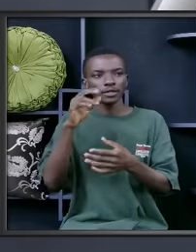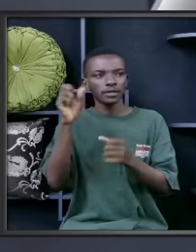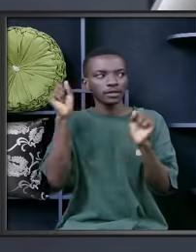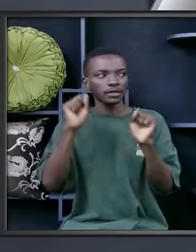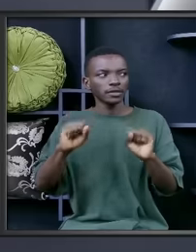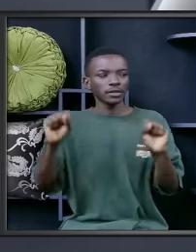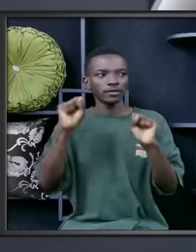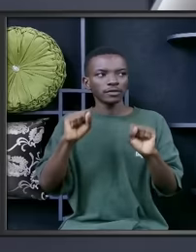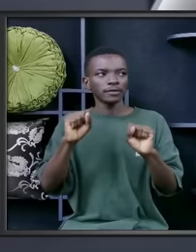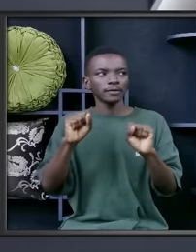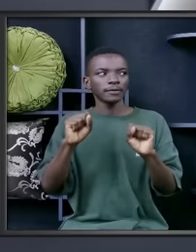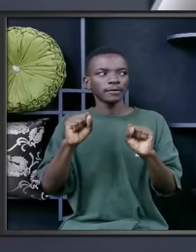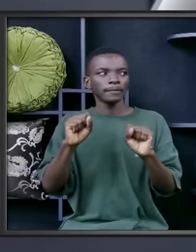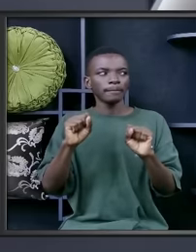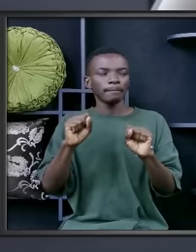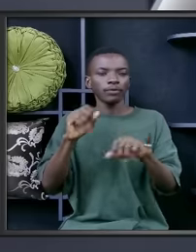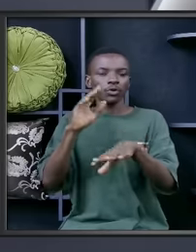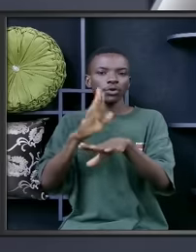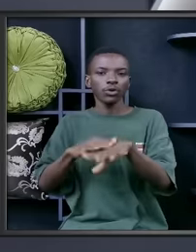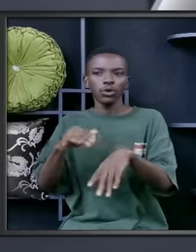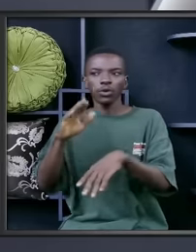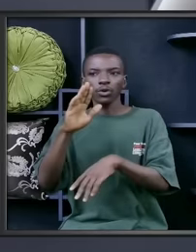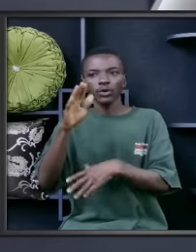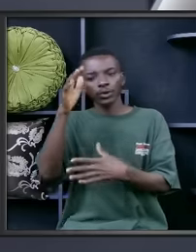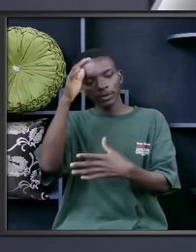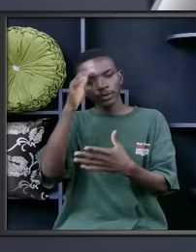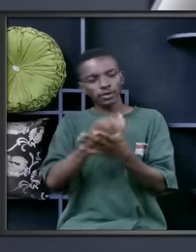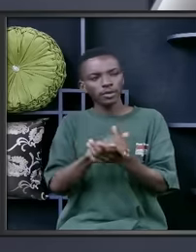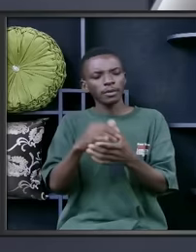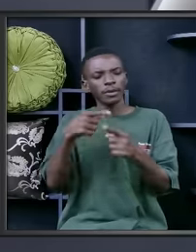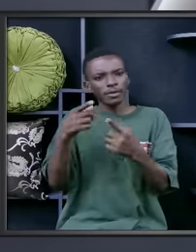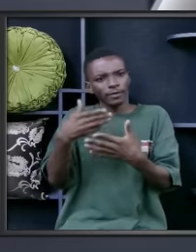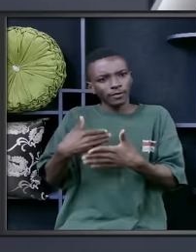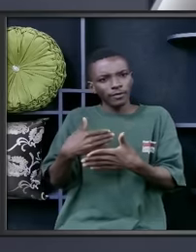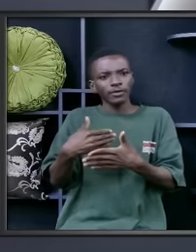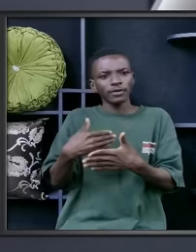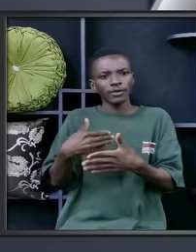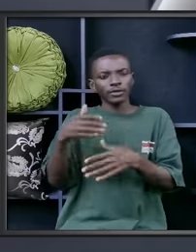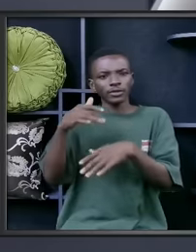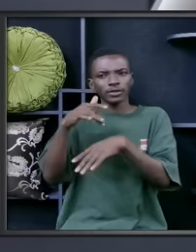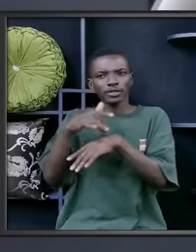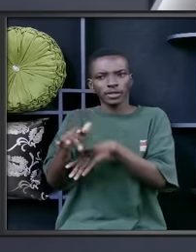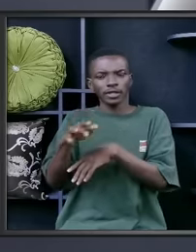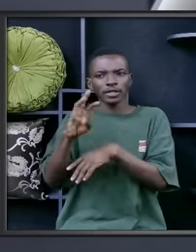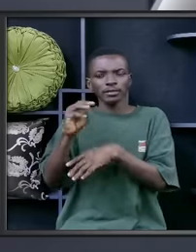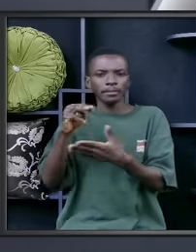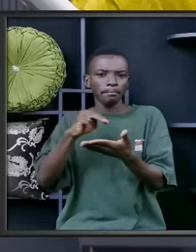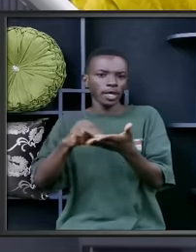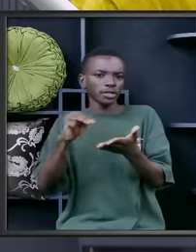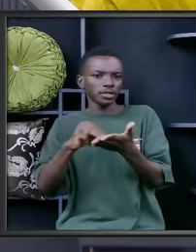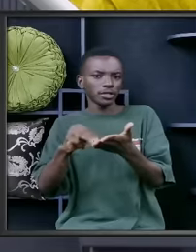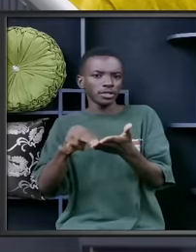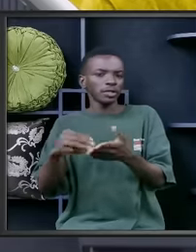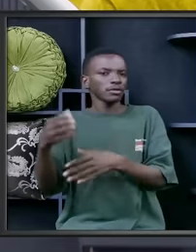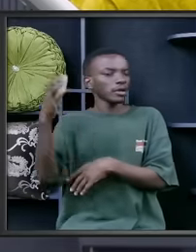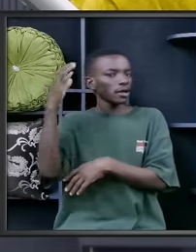We go call your husband. Okay, sir. But before then, we will send a message, make